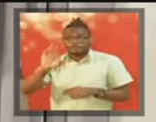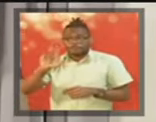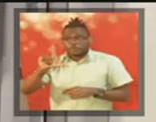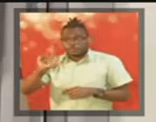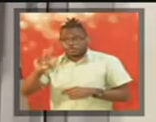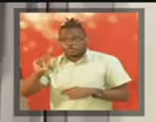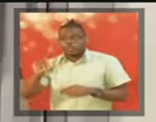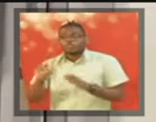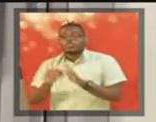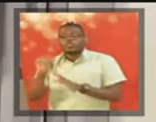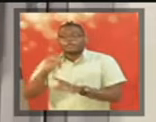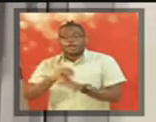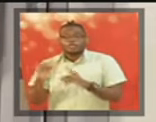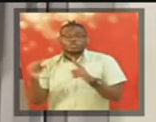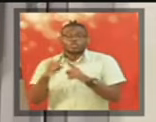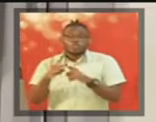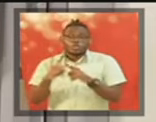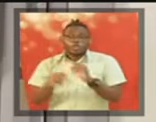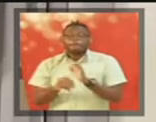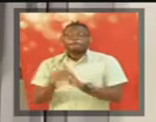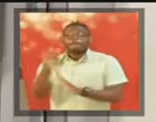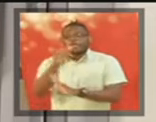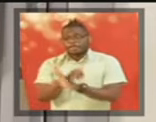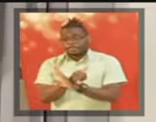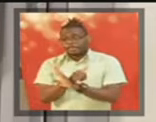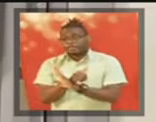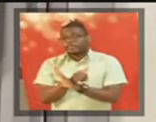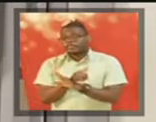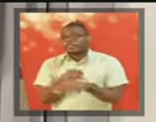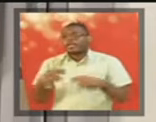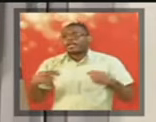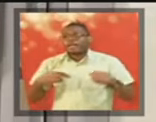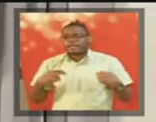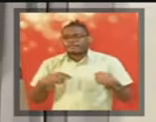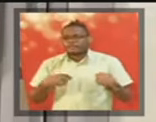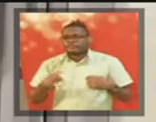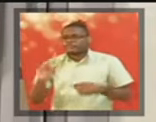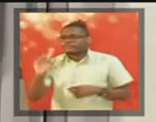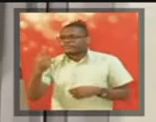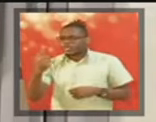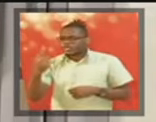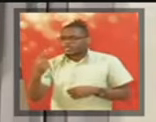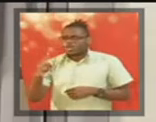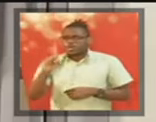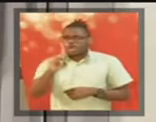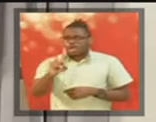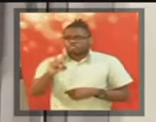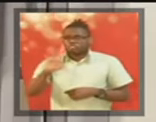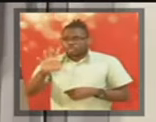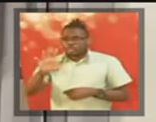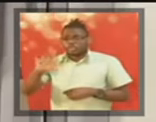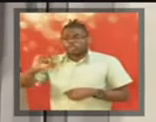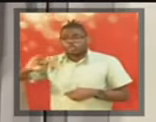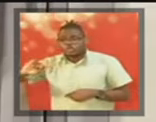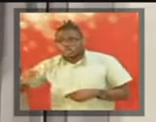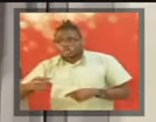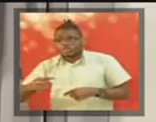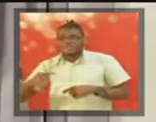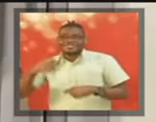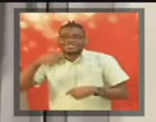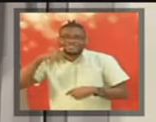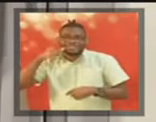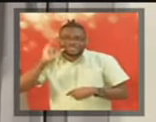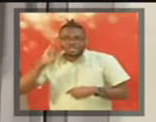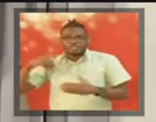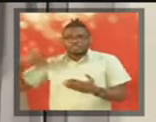May. So we have the first 100,000 in the country, came in yesterday. That would be to C40, hopefully, which is